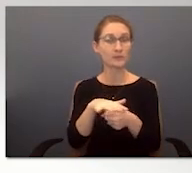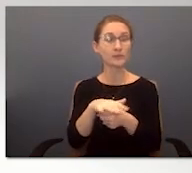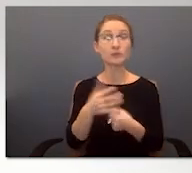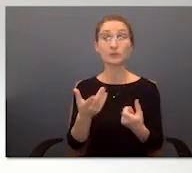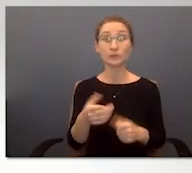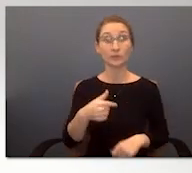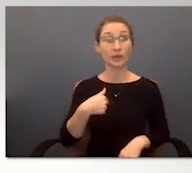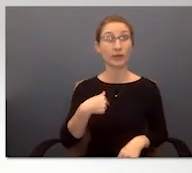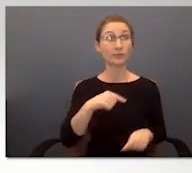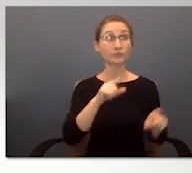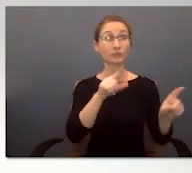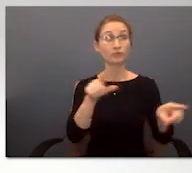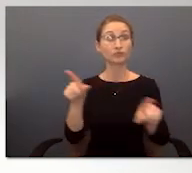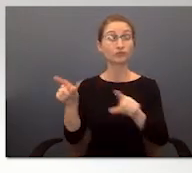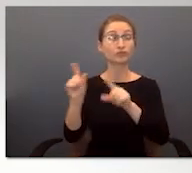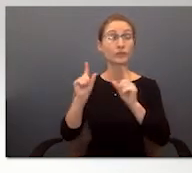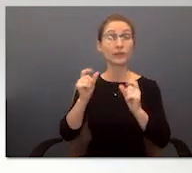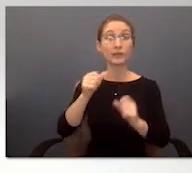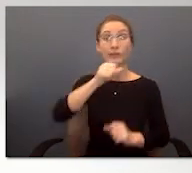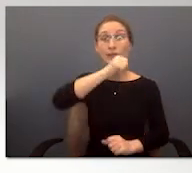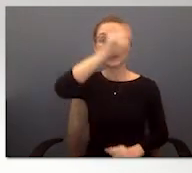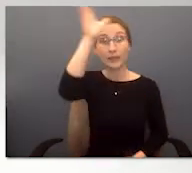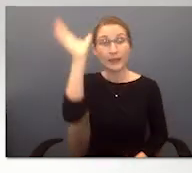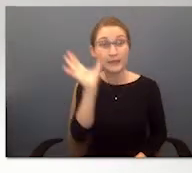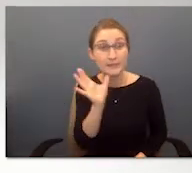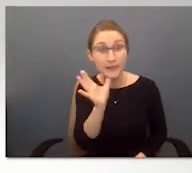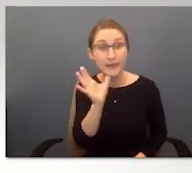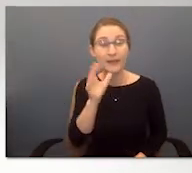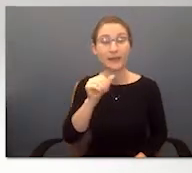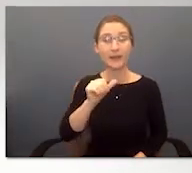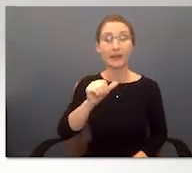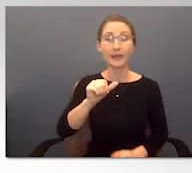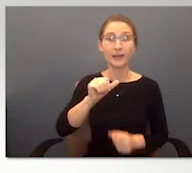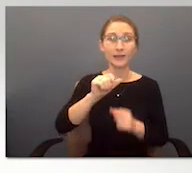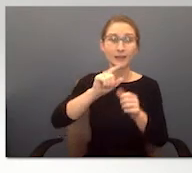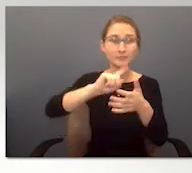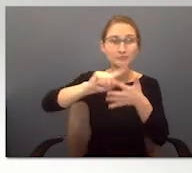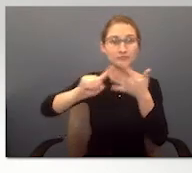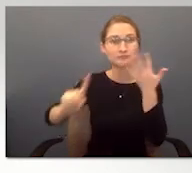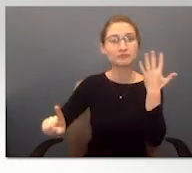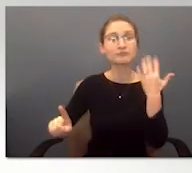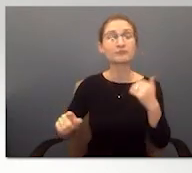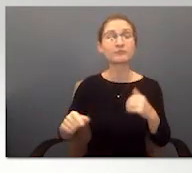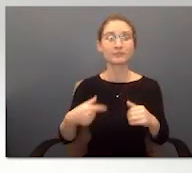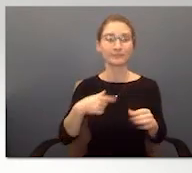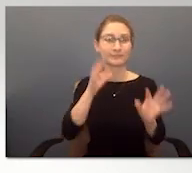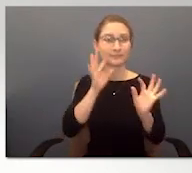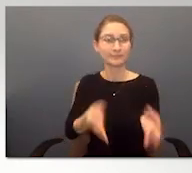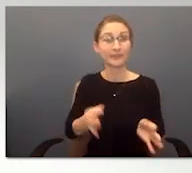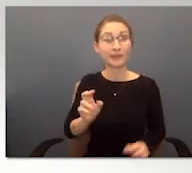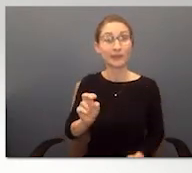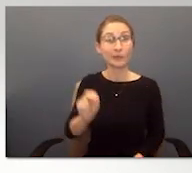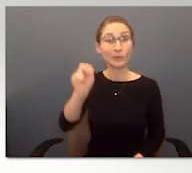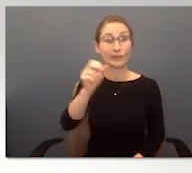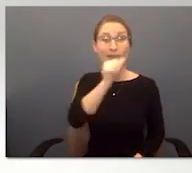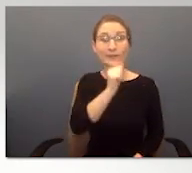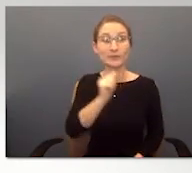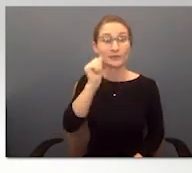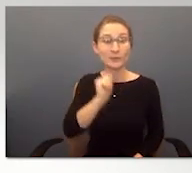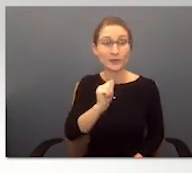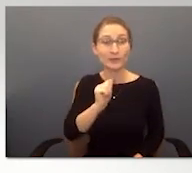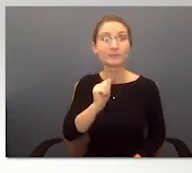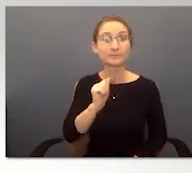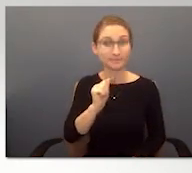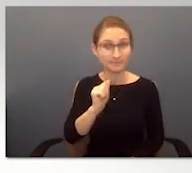around Alaska and different areas, I settled on northern Arizona, a place called